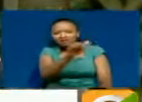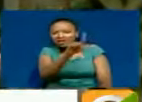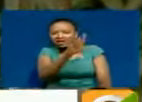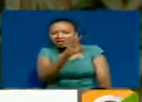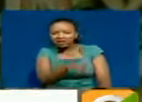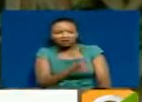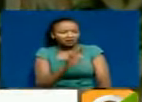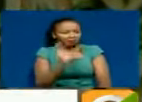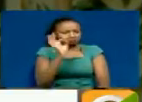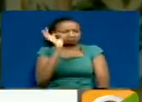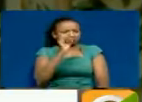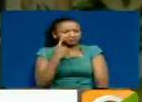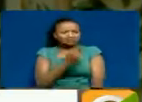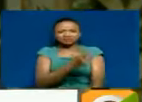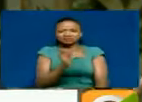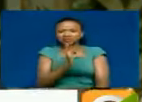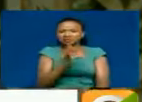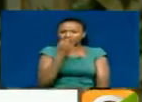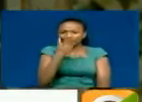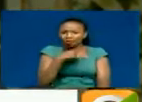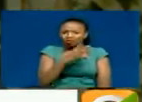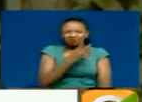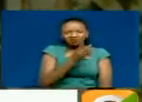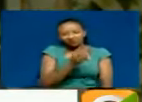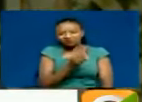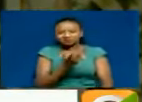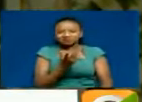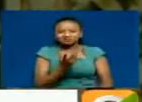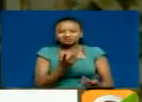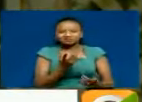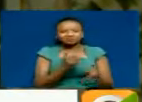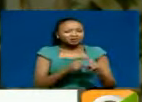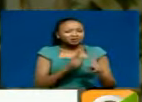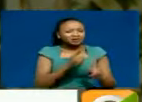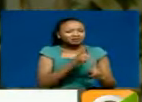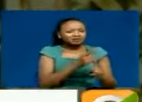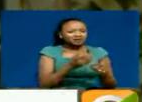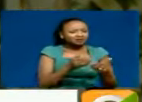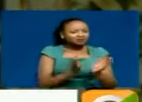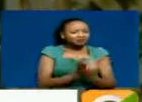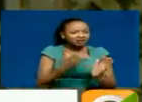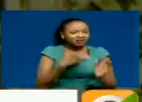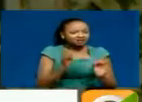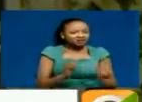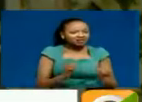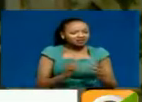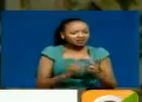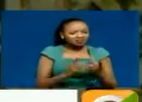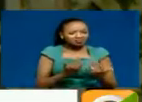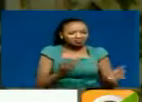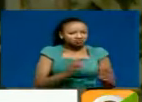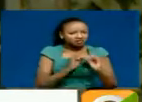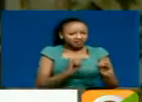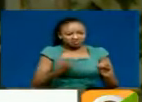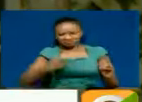like almost like 40 and so on, and they hadn't yet started families or settled and things like this. I thought,